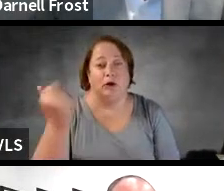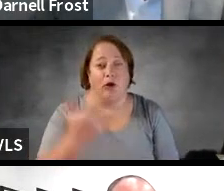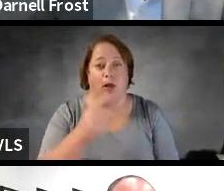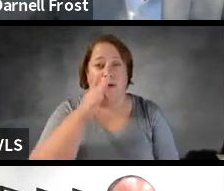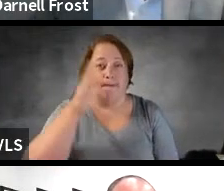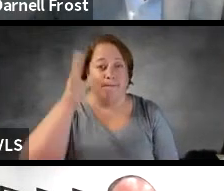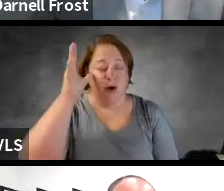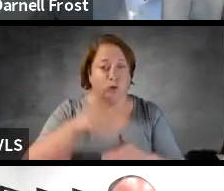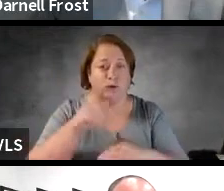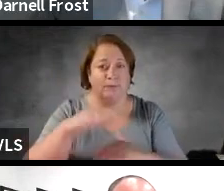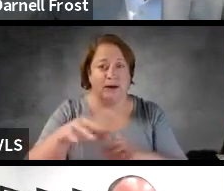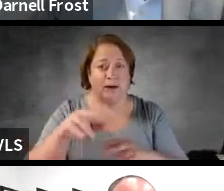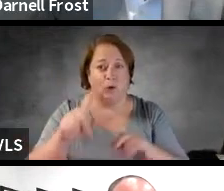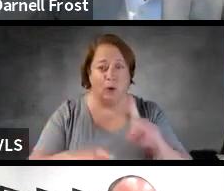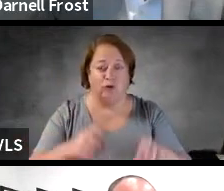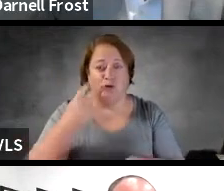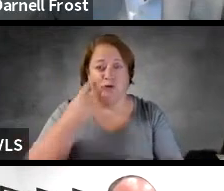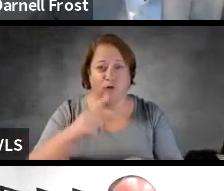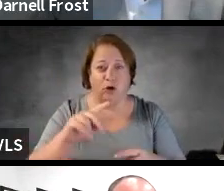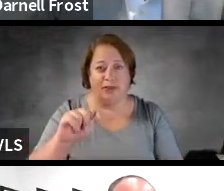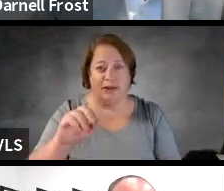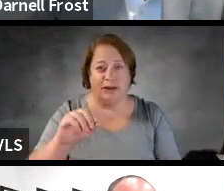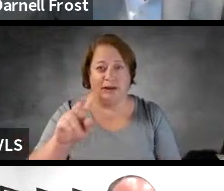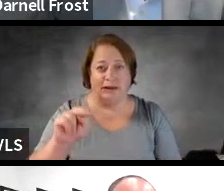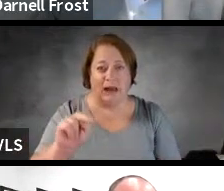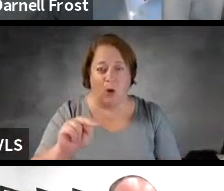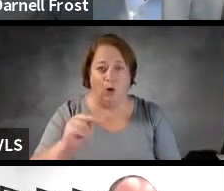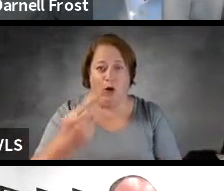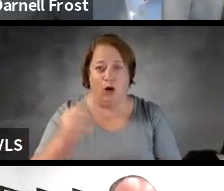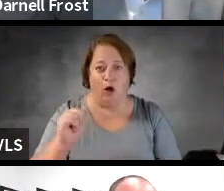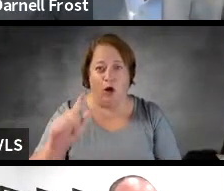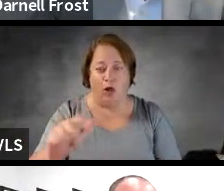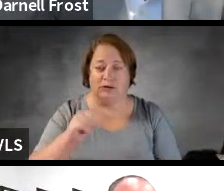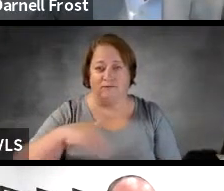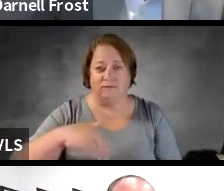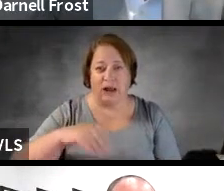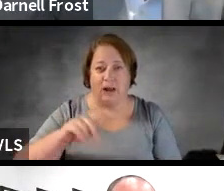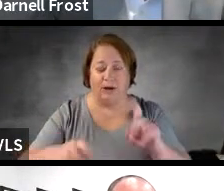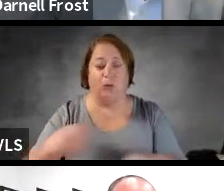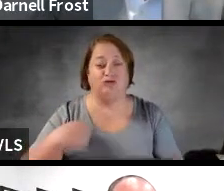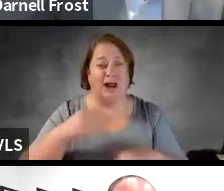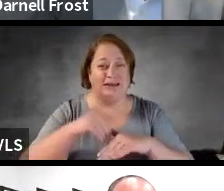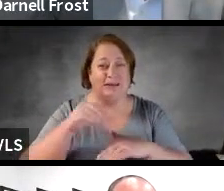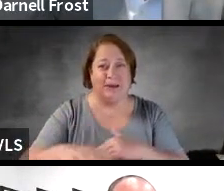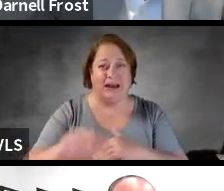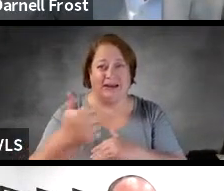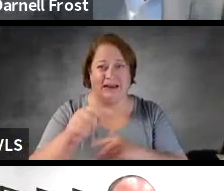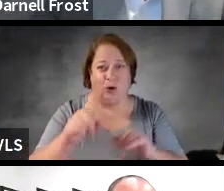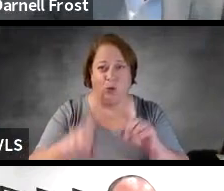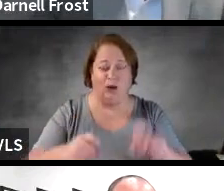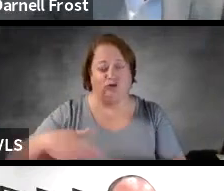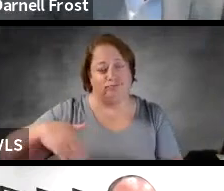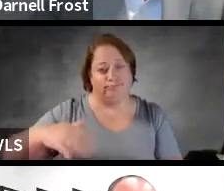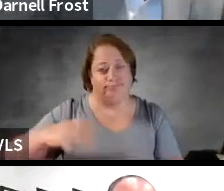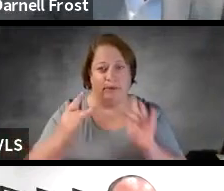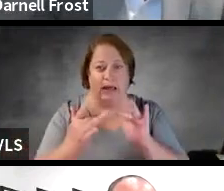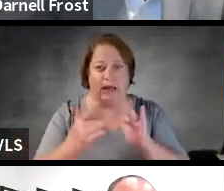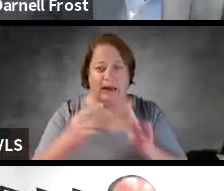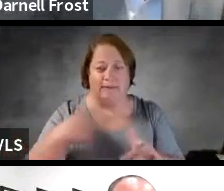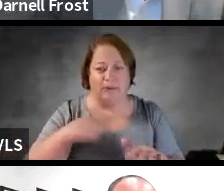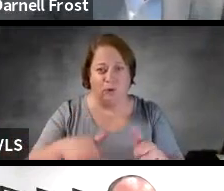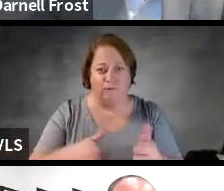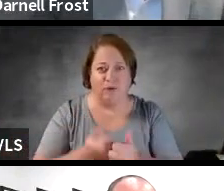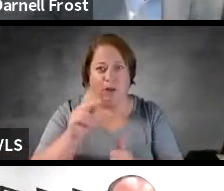submitted questions for the town halls have not been contacted. I submitted 10 questions and have yet to be contacted to follow up.